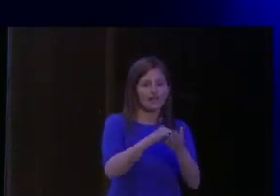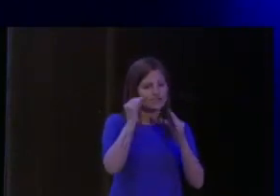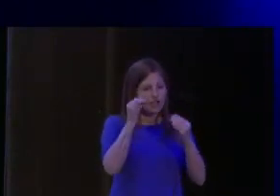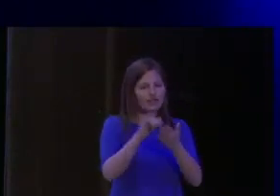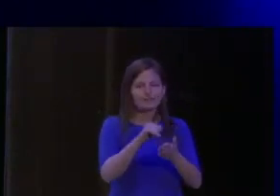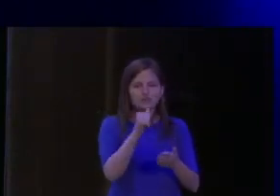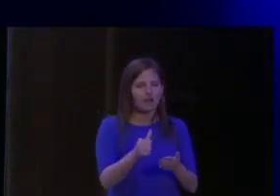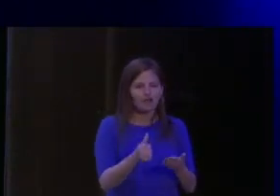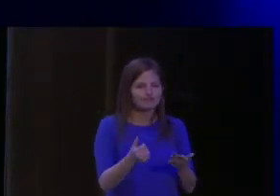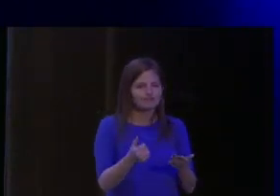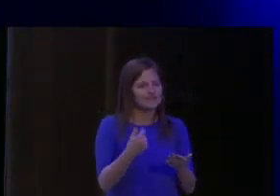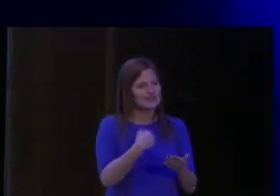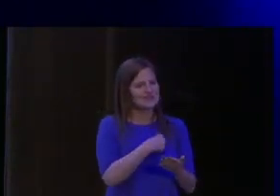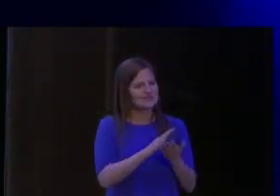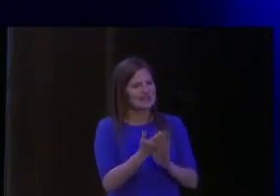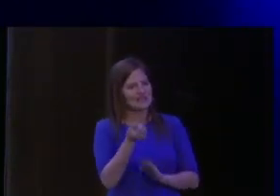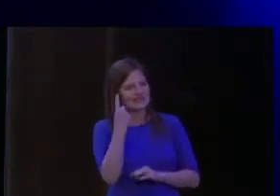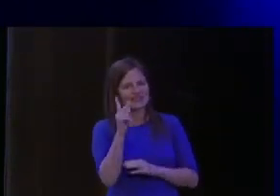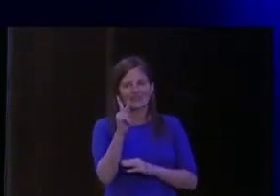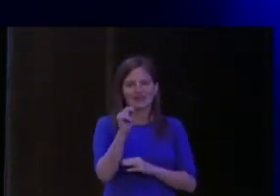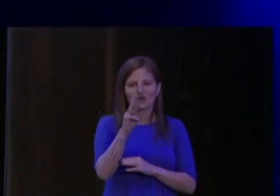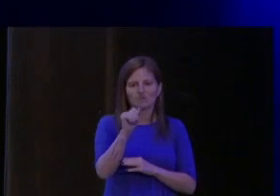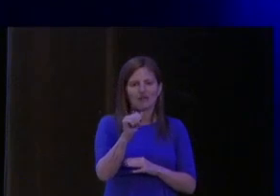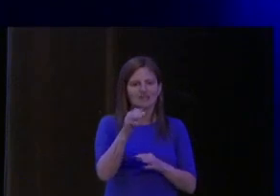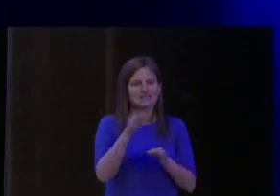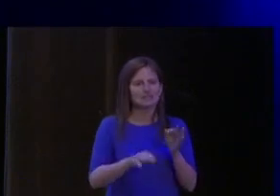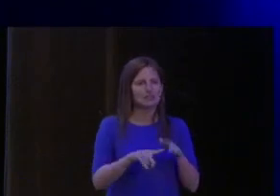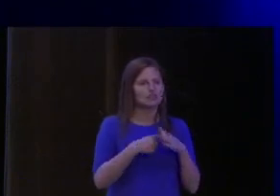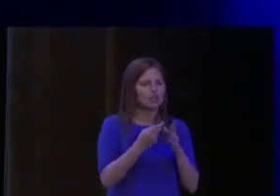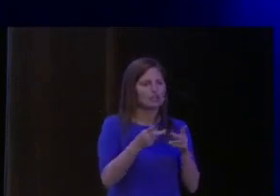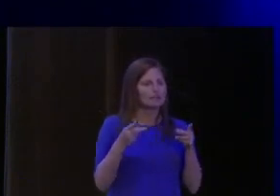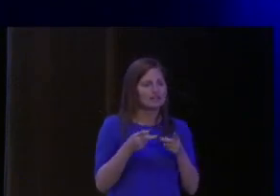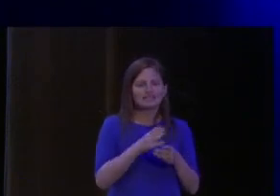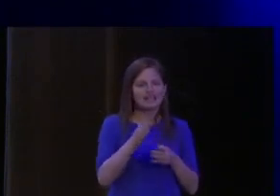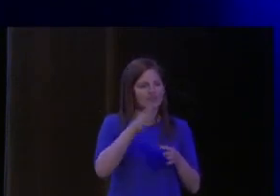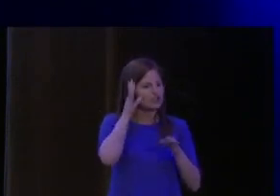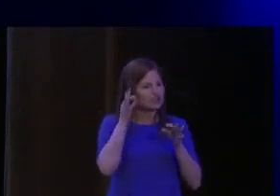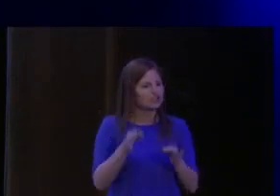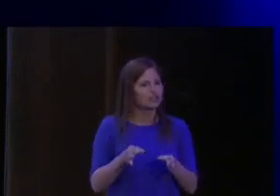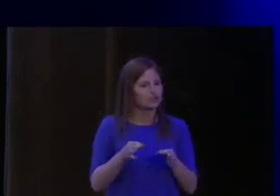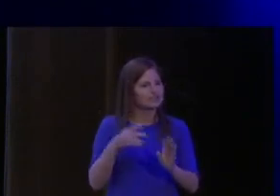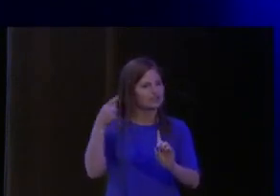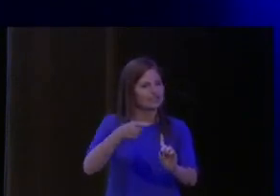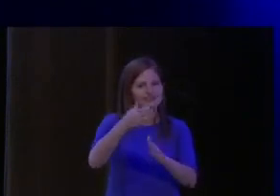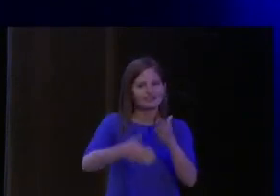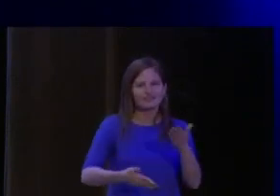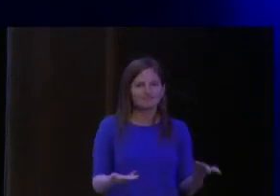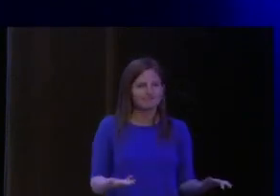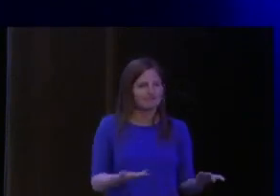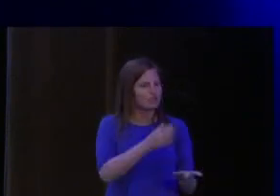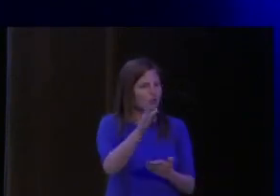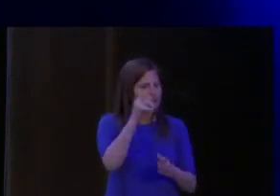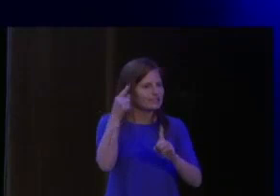not so. We've come to an understanding that karma is simply a starting place. It never determines destiny, you see. Your